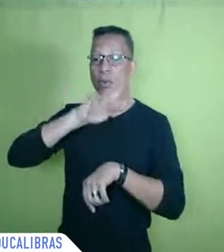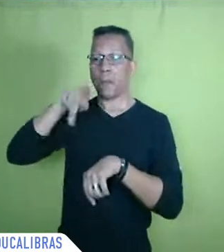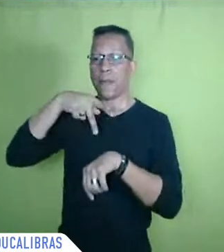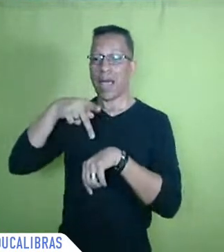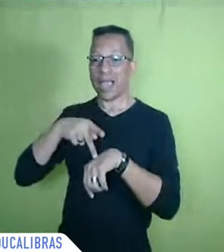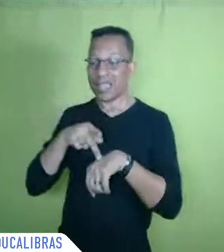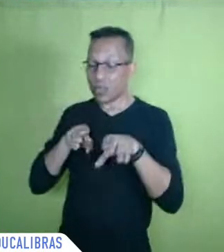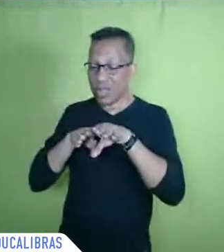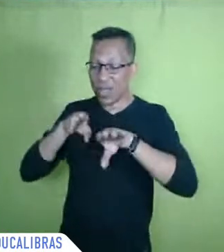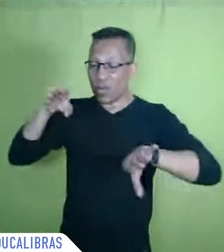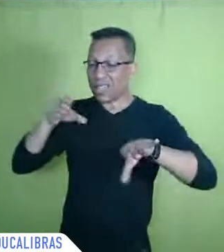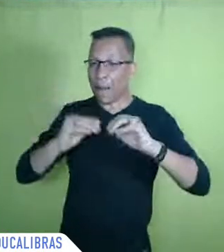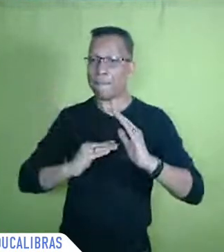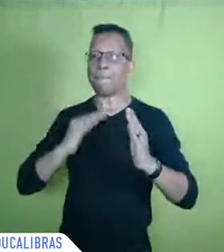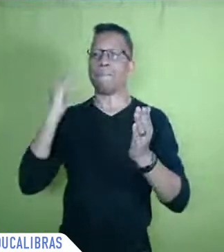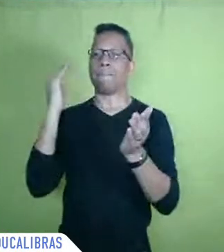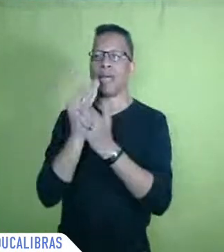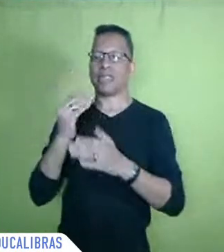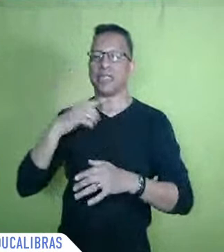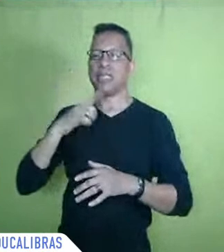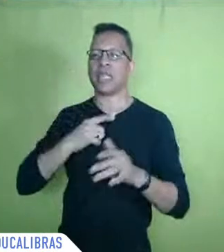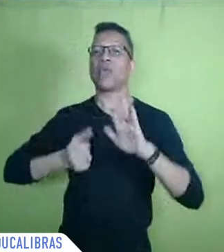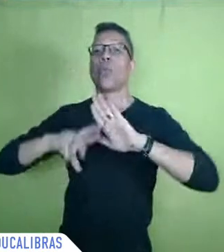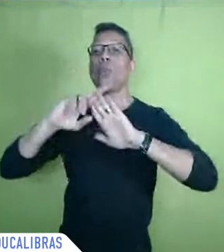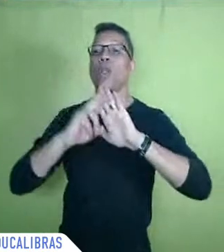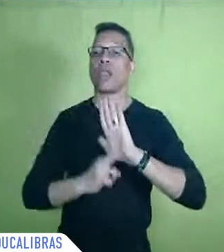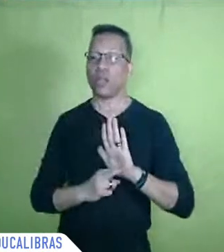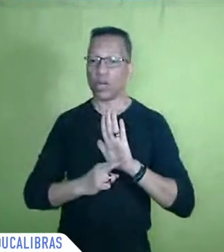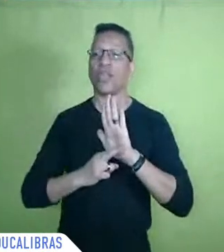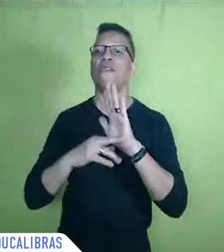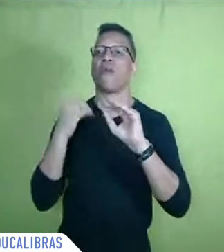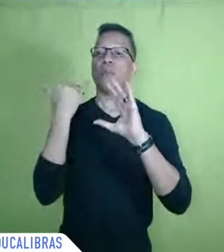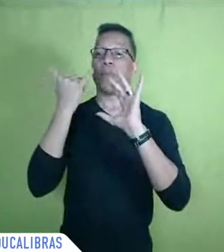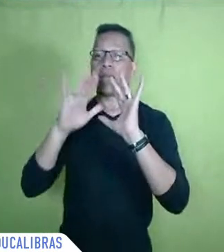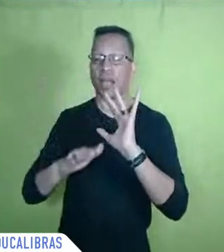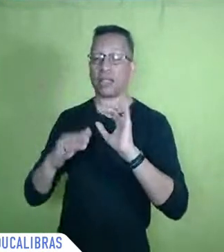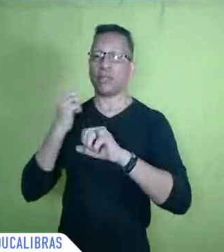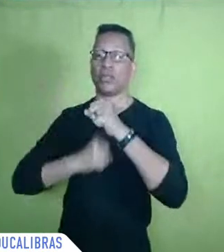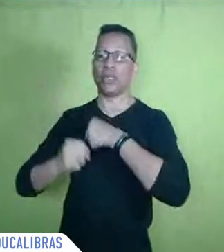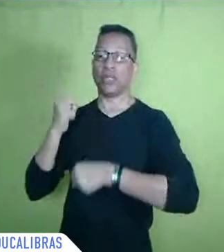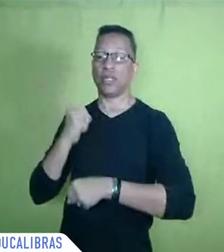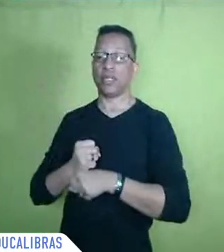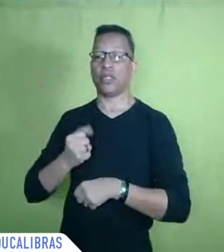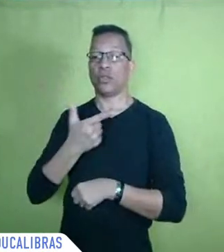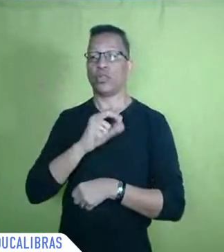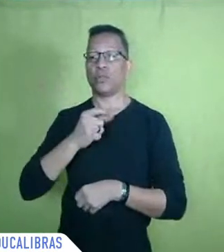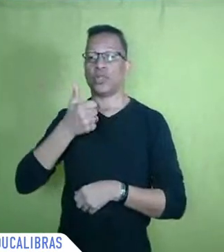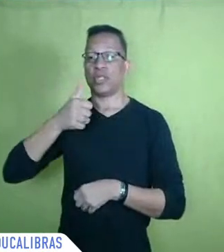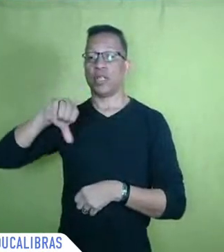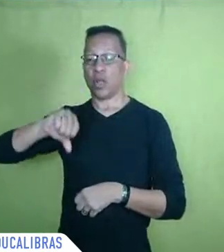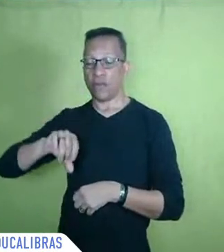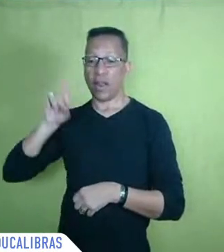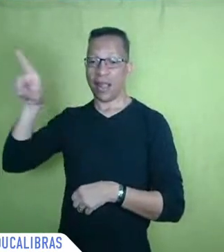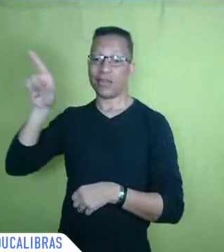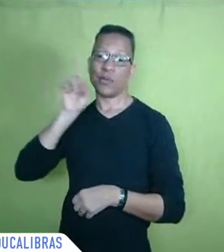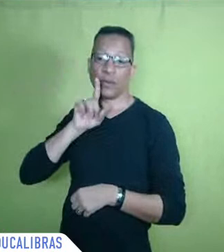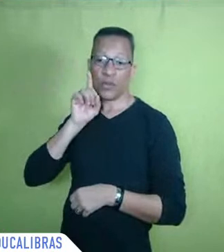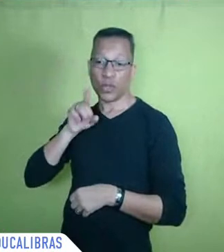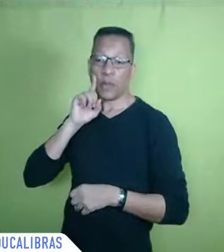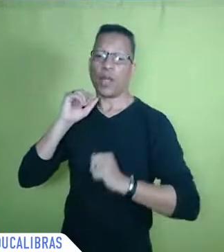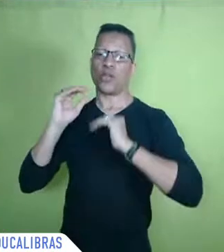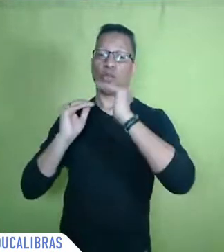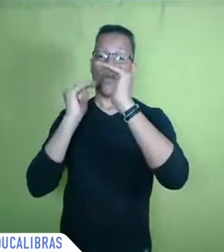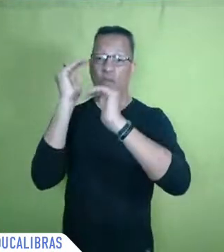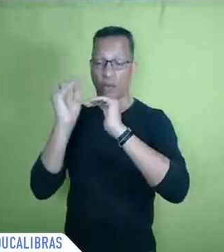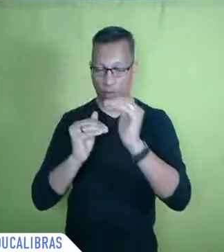Brazil is the 7th country in the world with the highest social inequality, according to a report published in